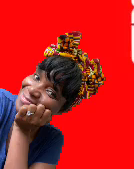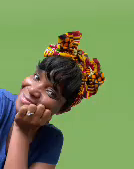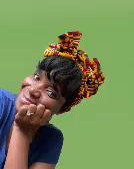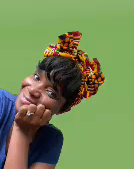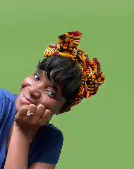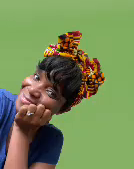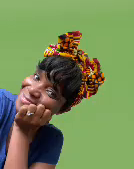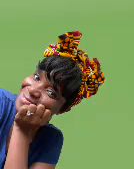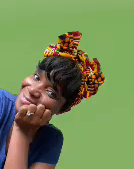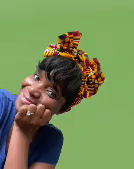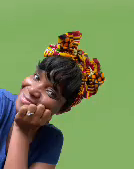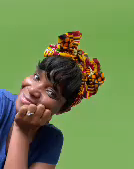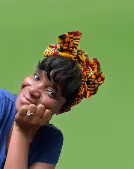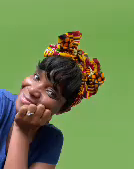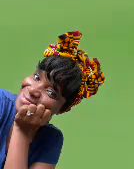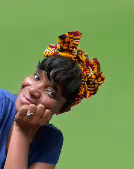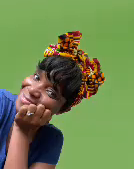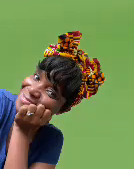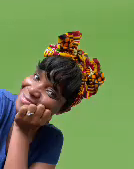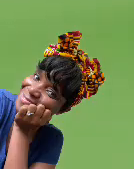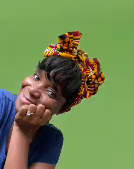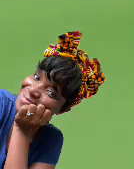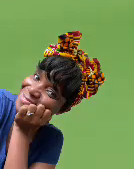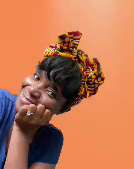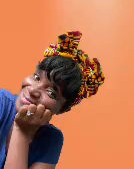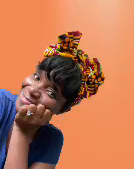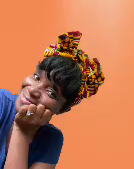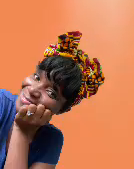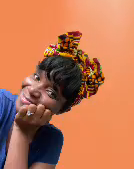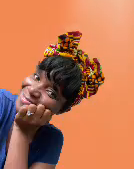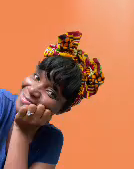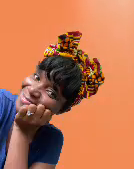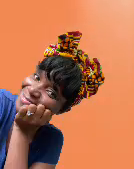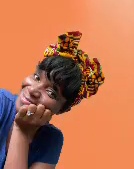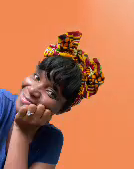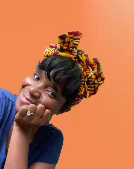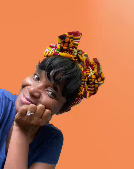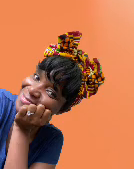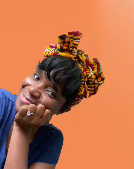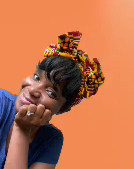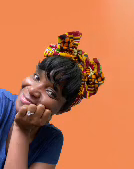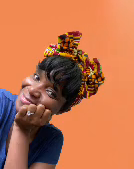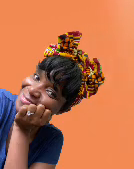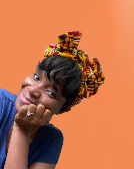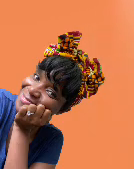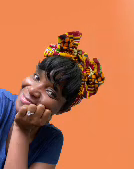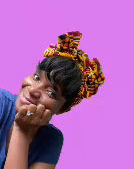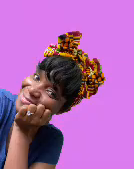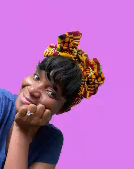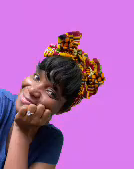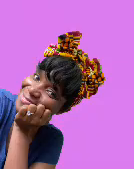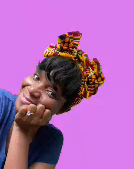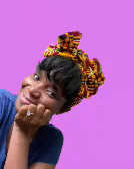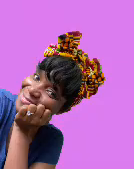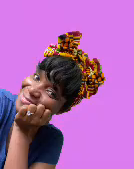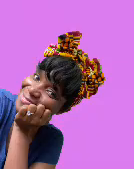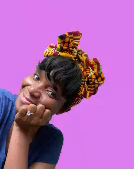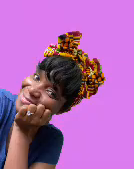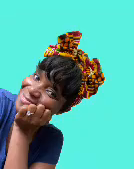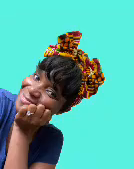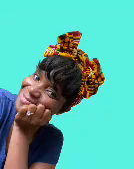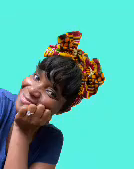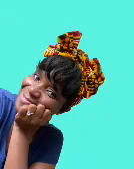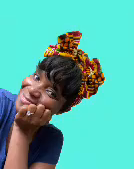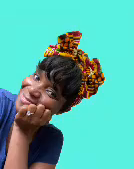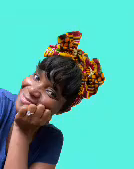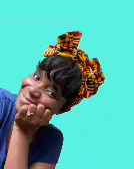L-I-V-E-E-T-E-R-N-A-L-O-Y. I am a C, I am a C-H, I am a C-H-R-I-S-T-I-A-N. And I have C-H-R-I-S-T